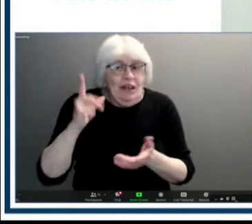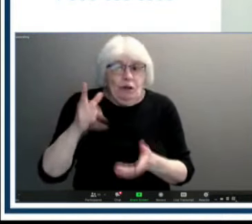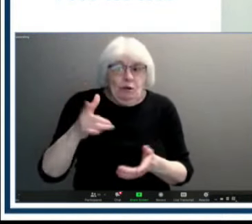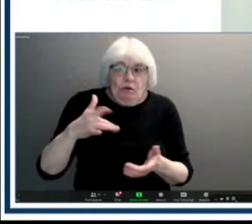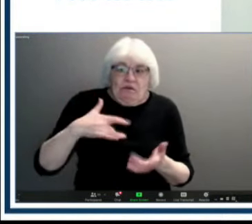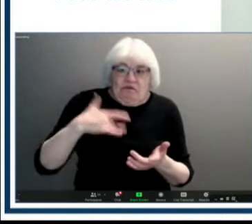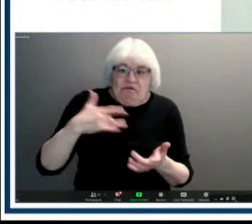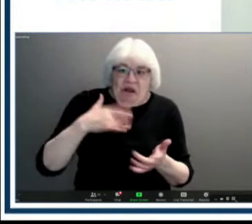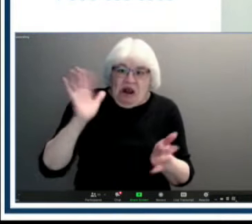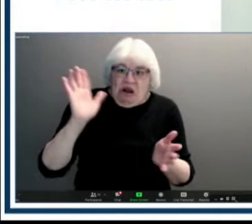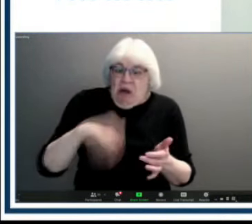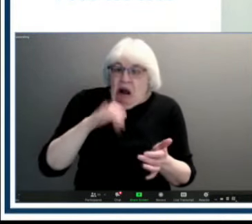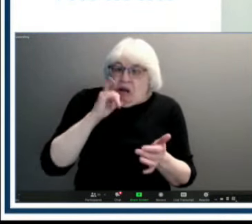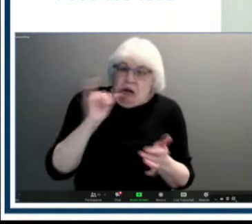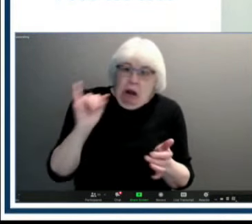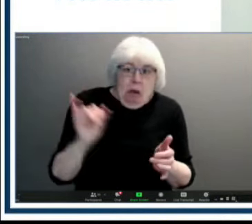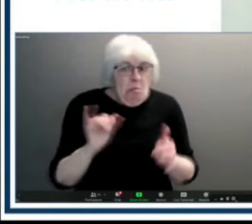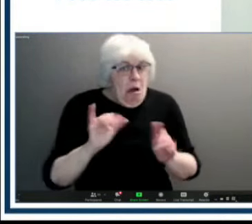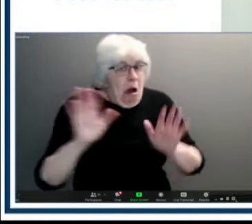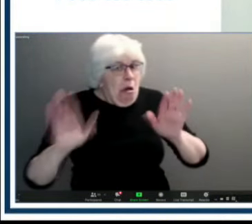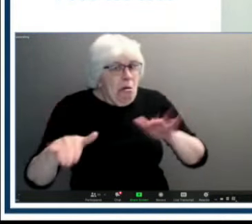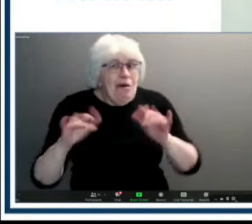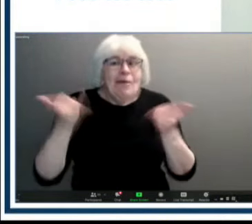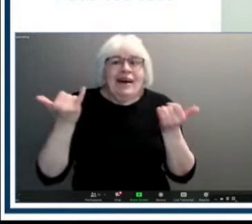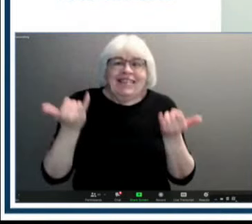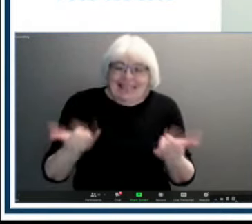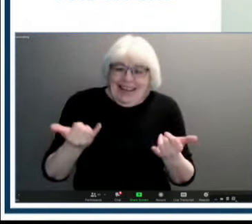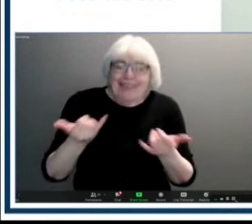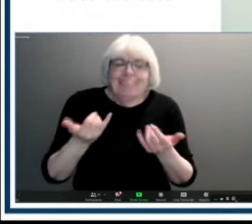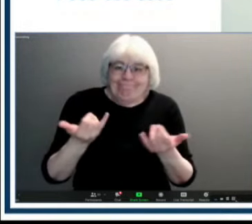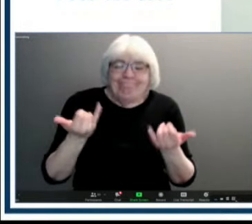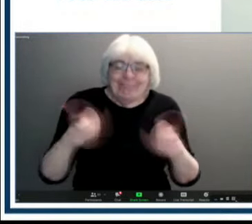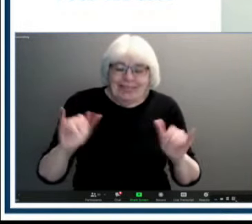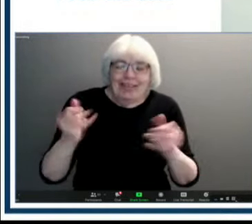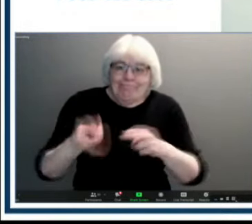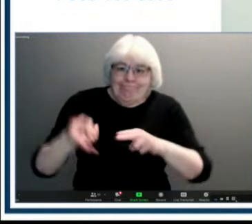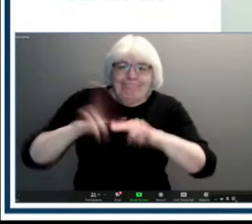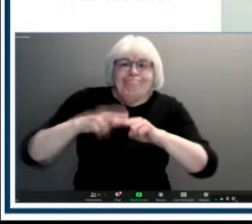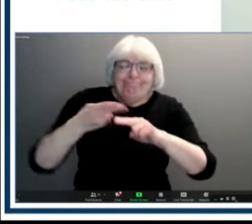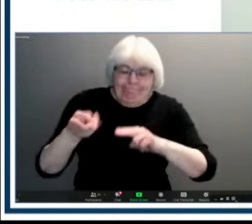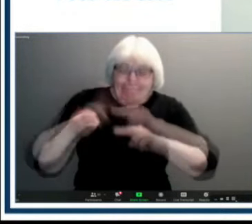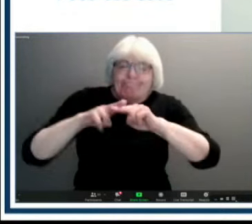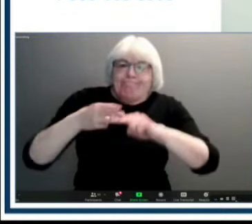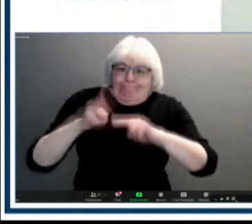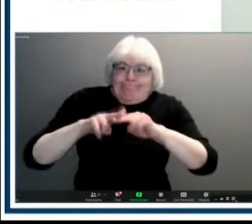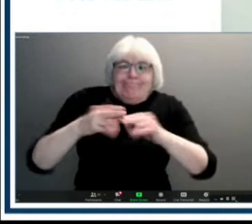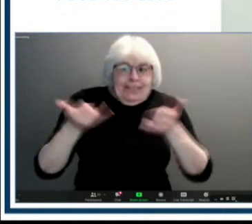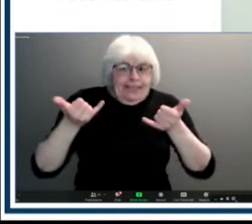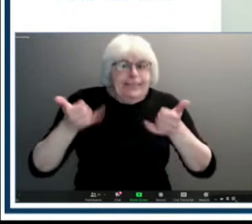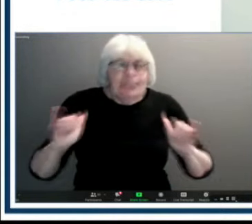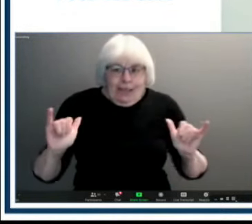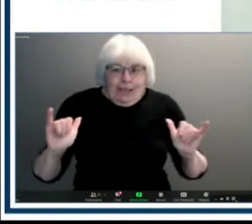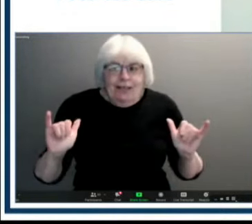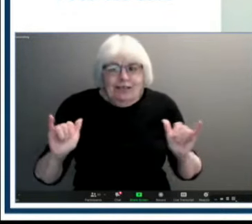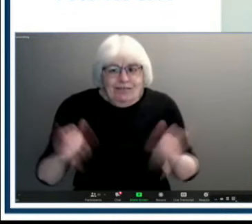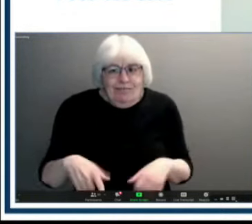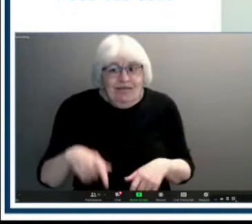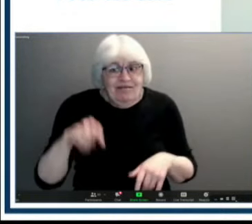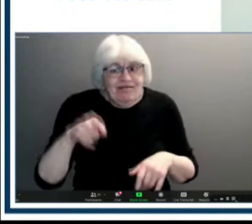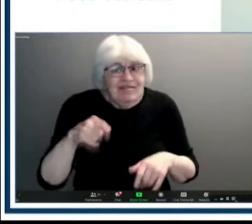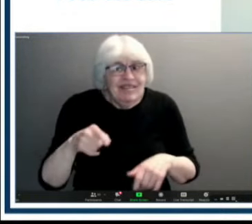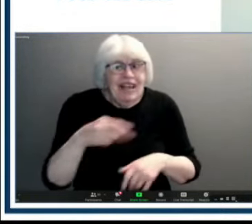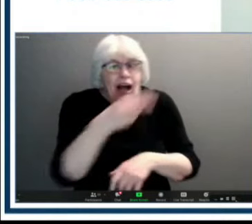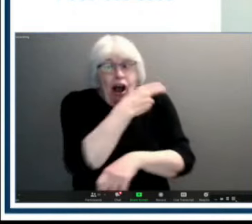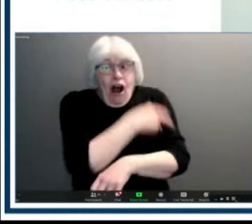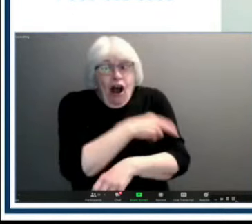increase against the backdrop of the well-known stresses that were already on our healthcare system. And so we need to take steps